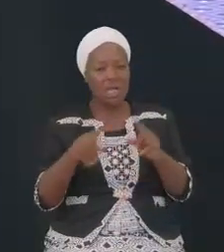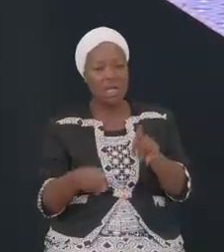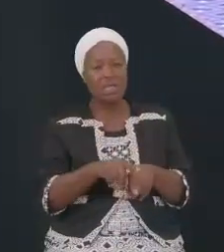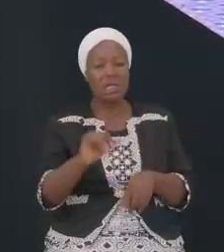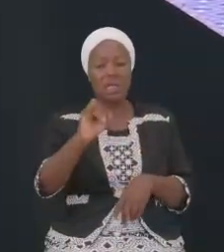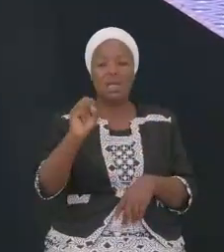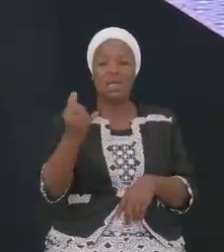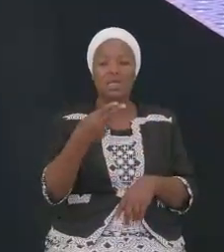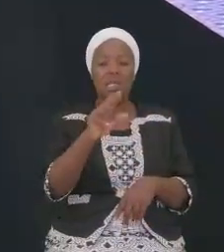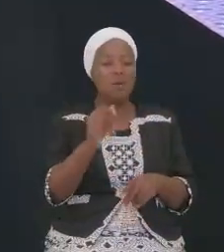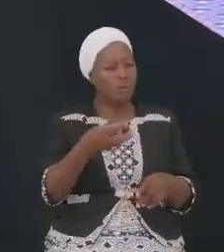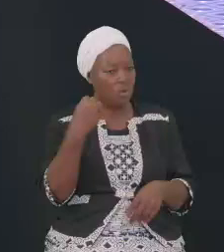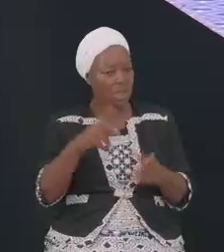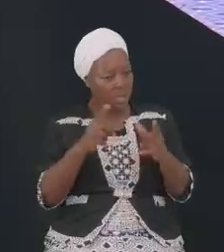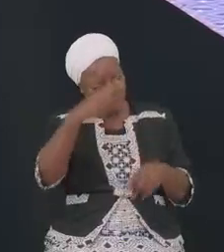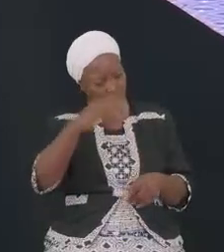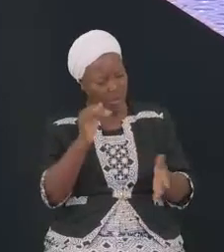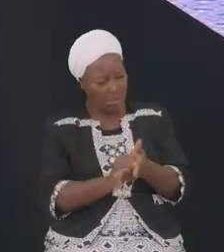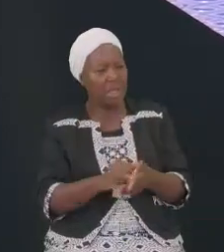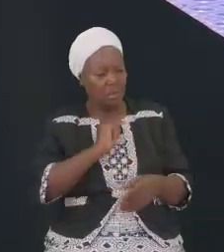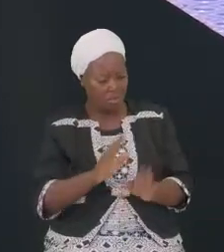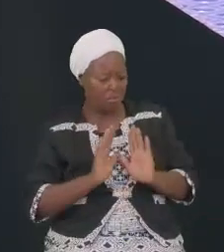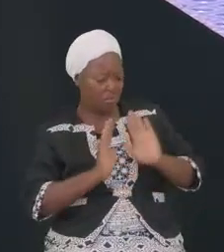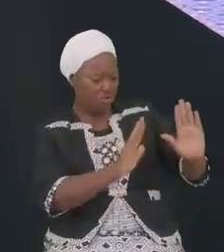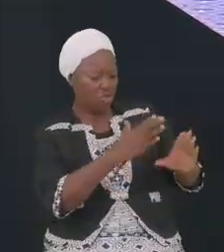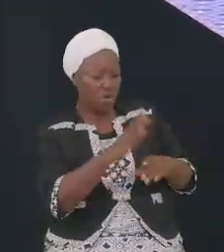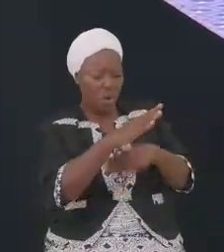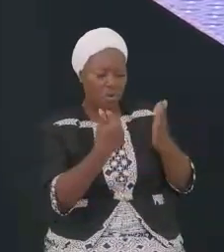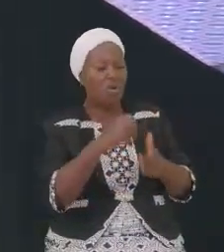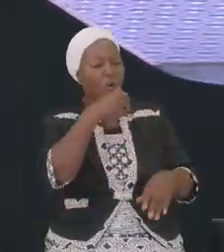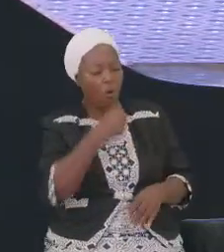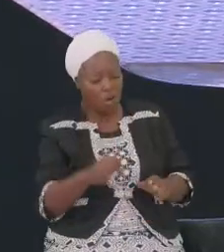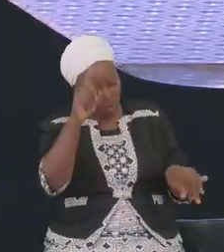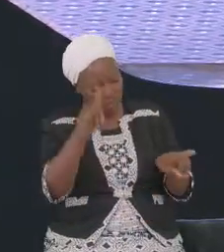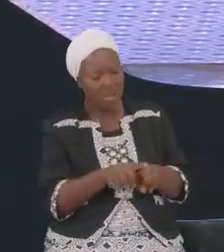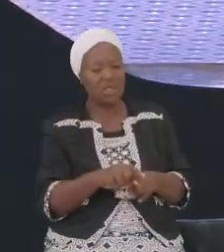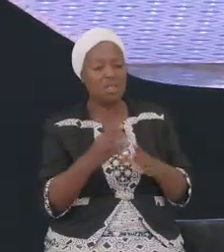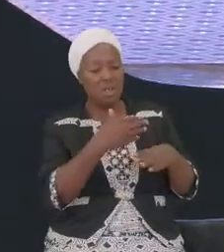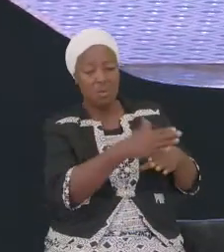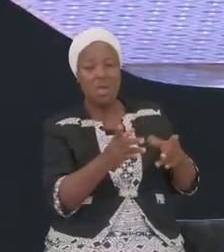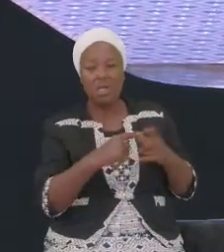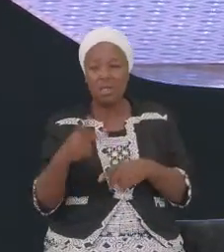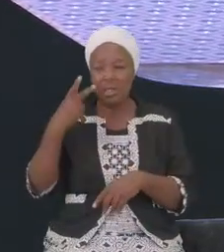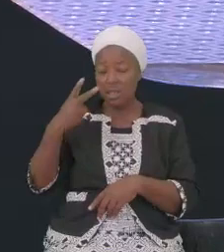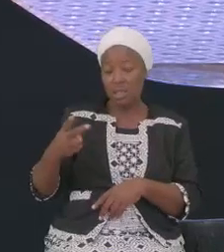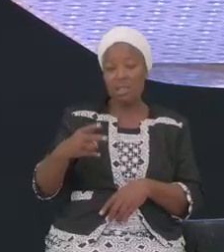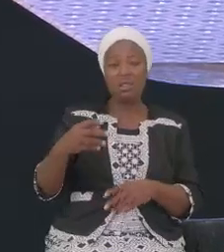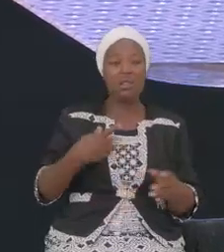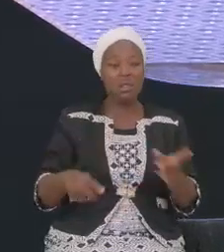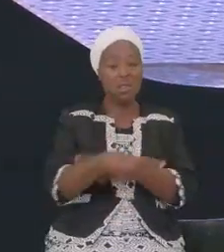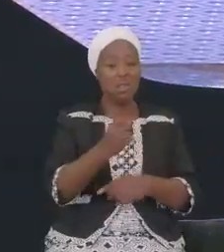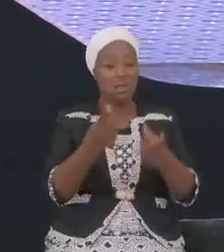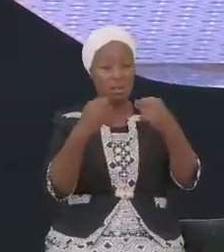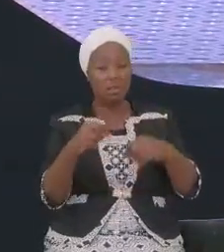of that, I'm going to push this old covenant aside. And then he said, behold, the days come.